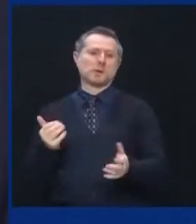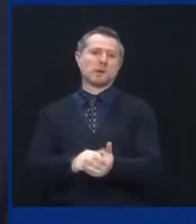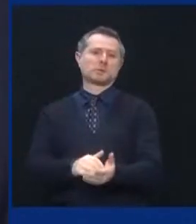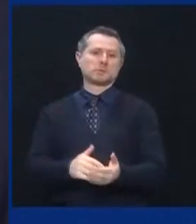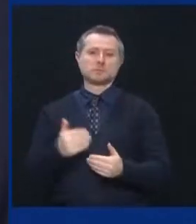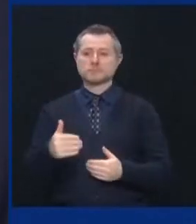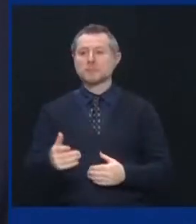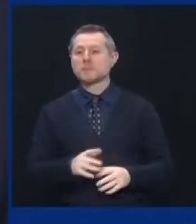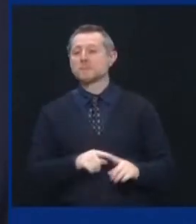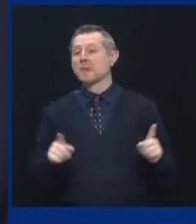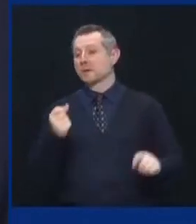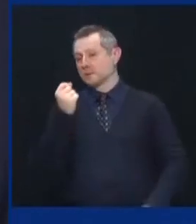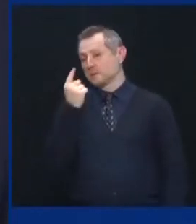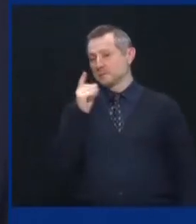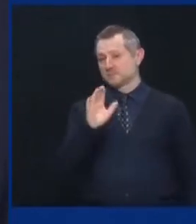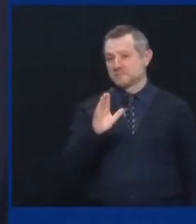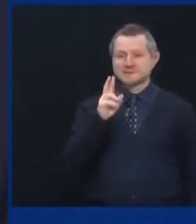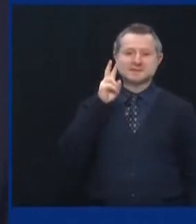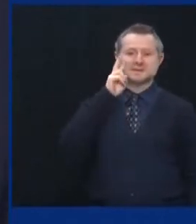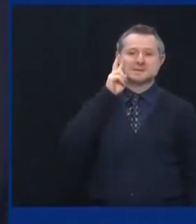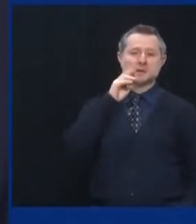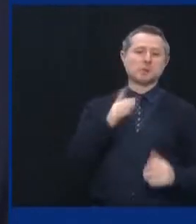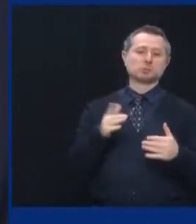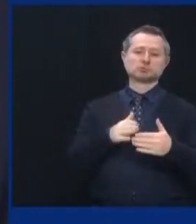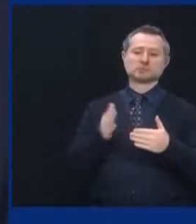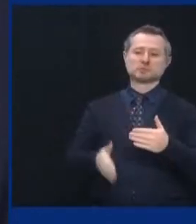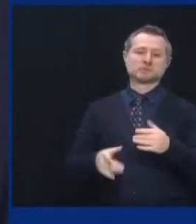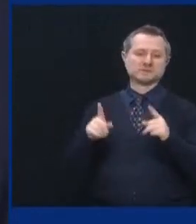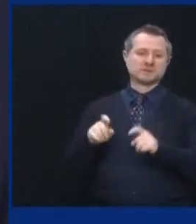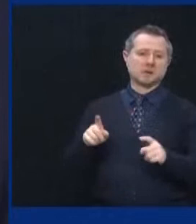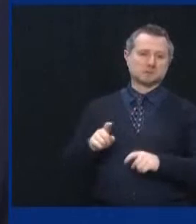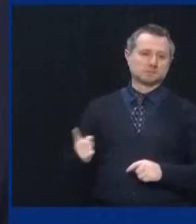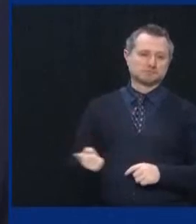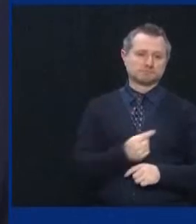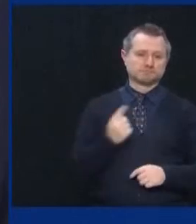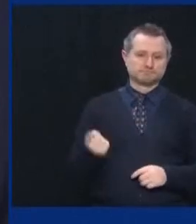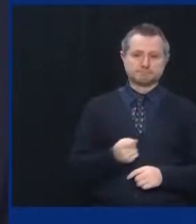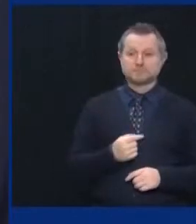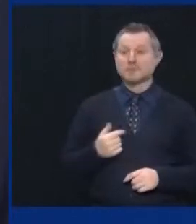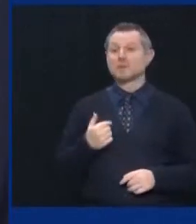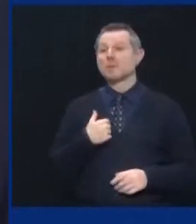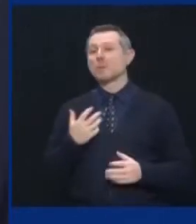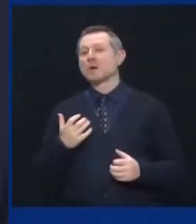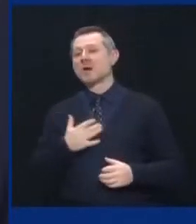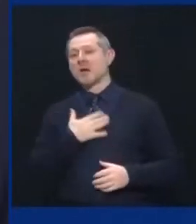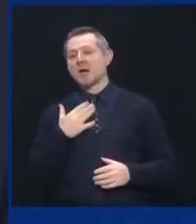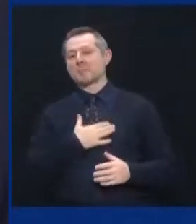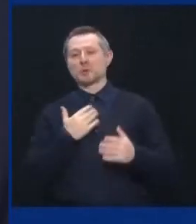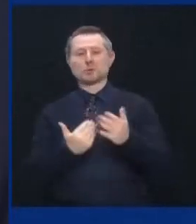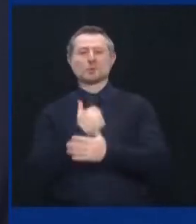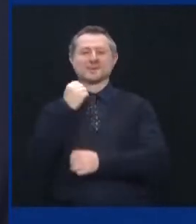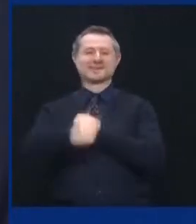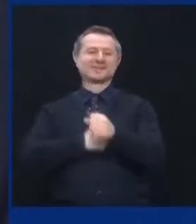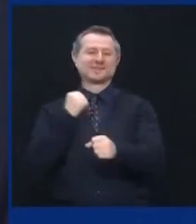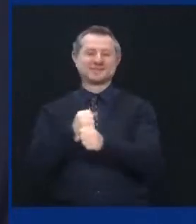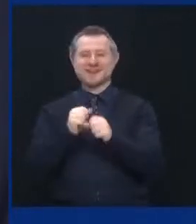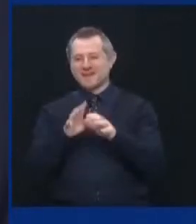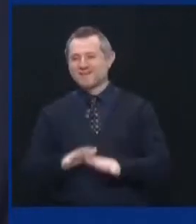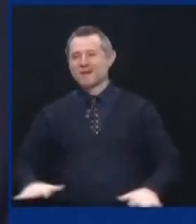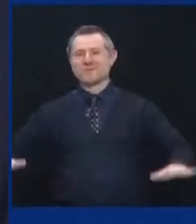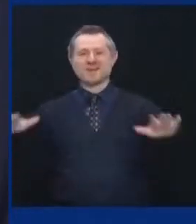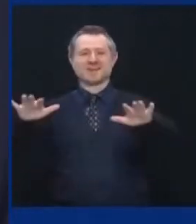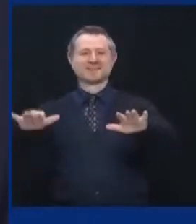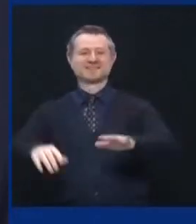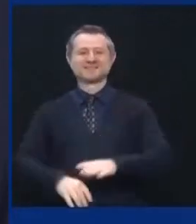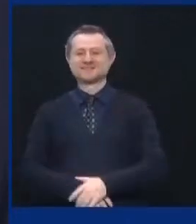But let's see what the results of the pilot are. Also, I wish everybody a happy New Year. I know I'm going to break your